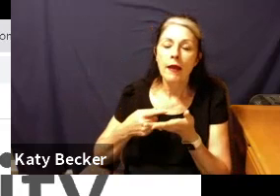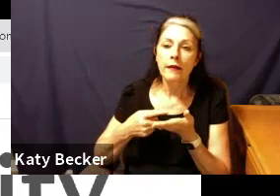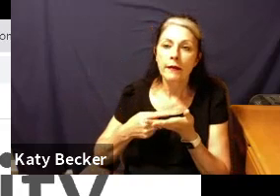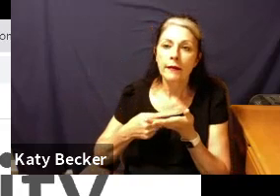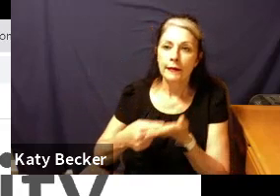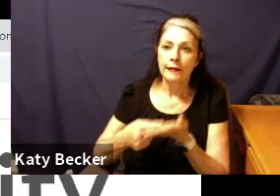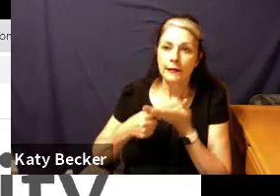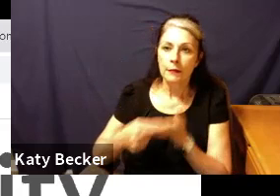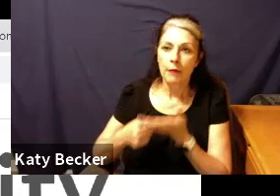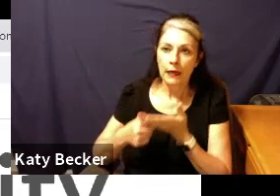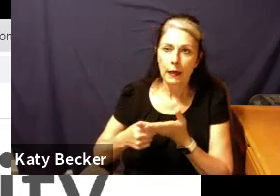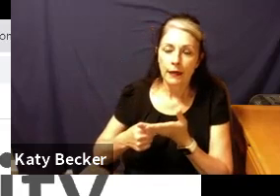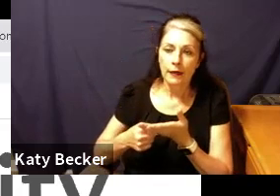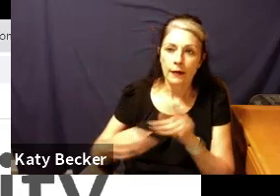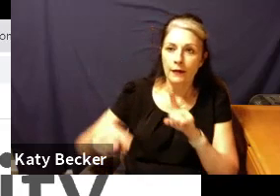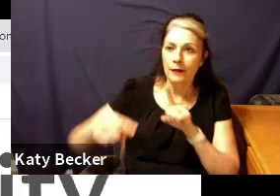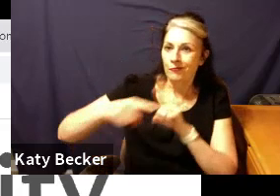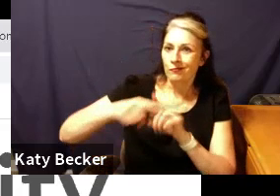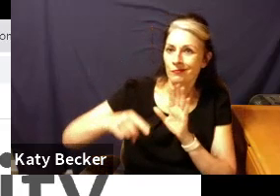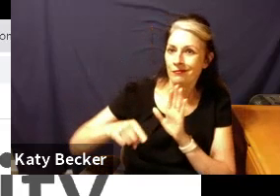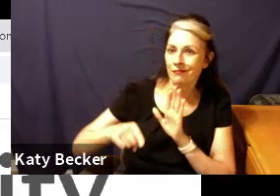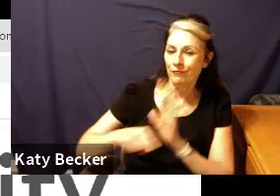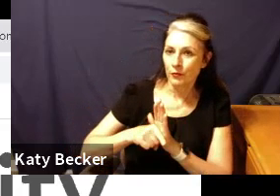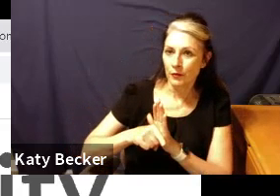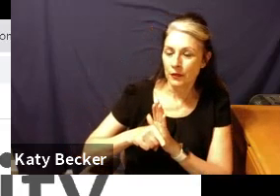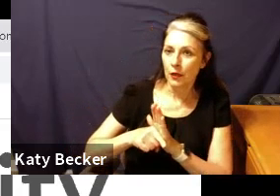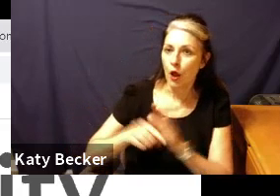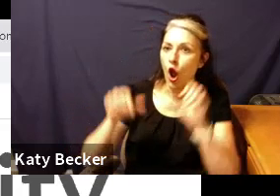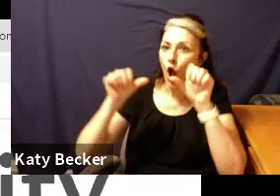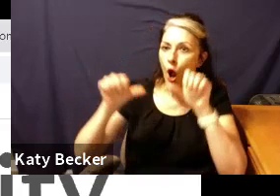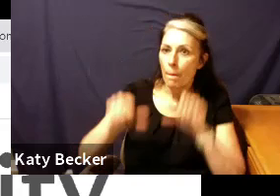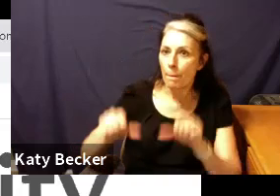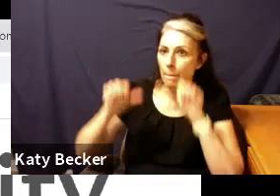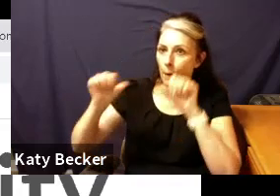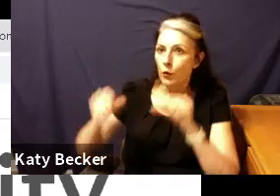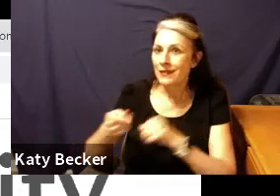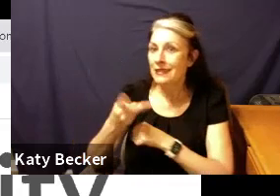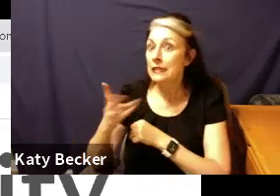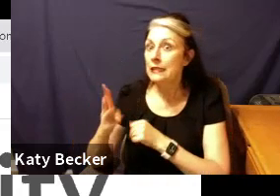and the drawbacks of posting things on multiple accounts.